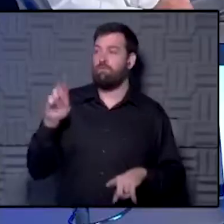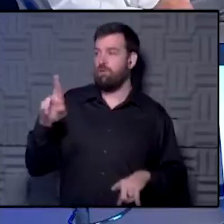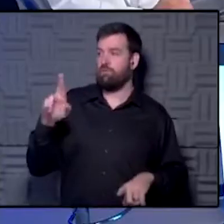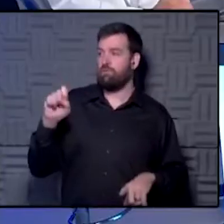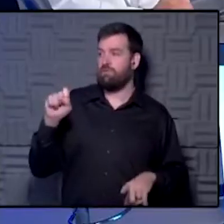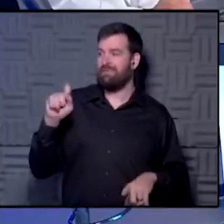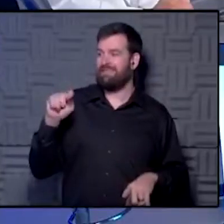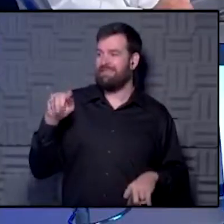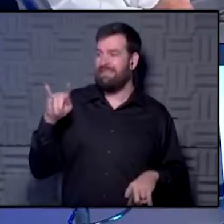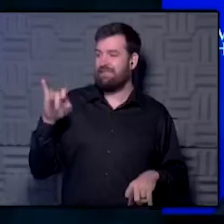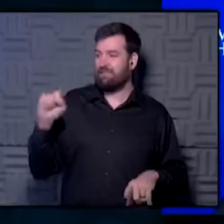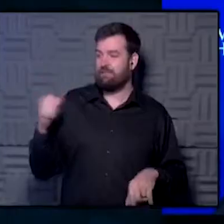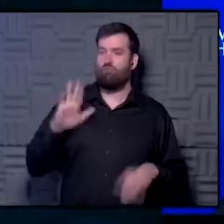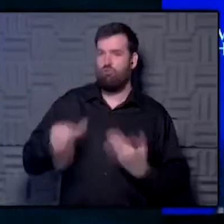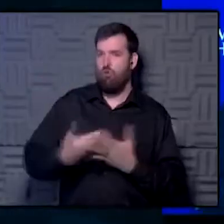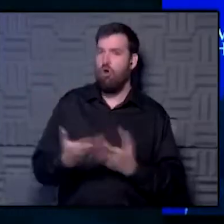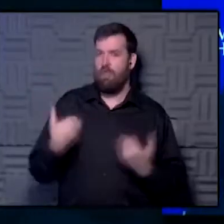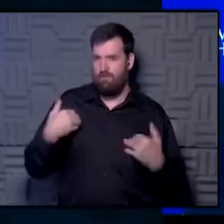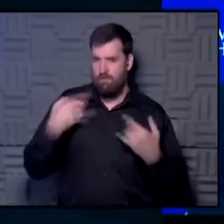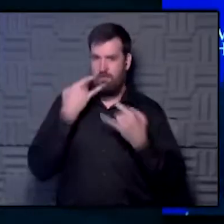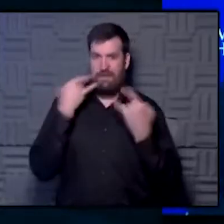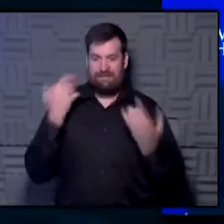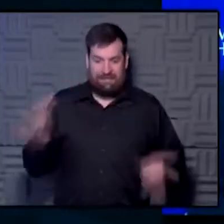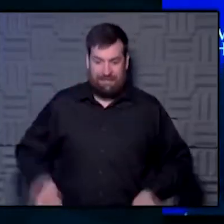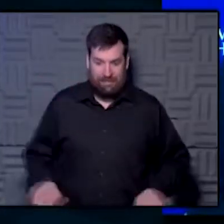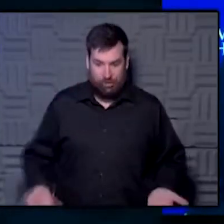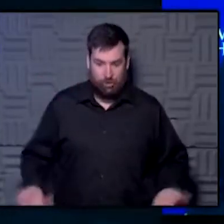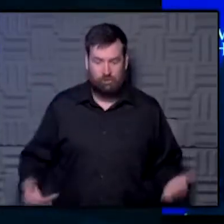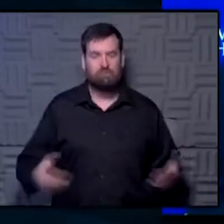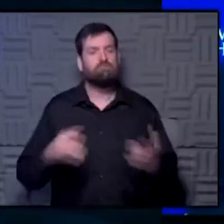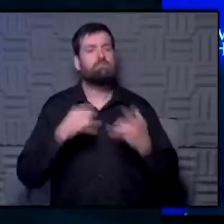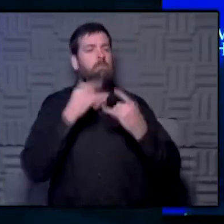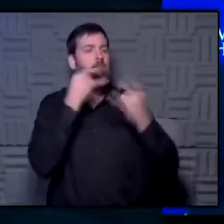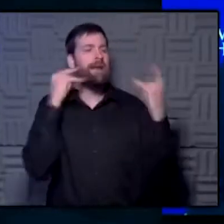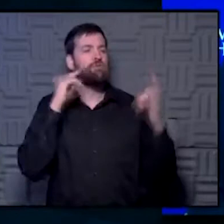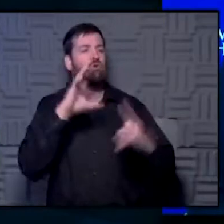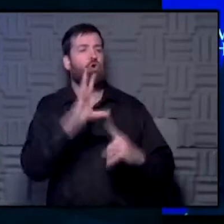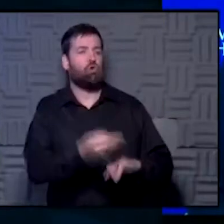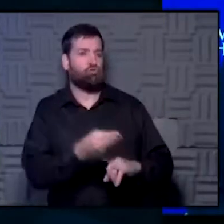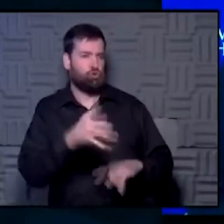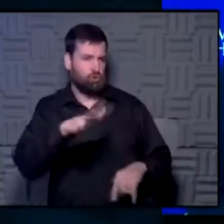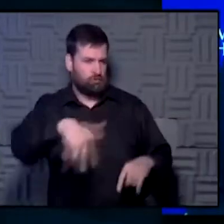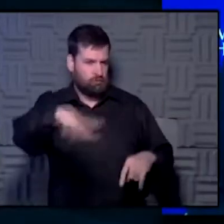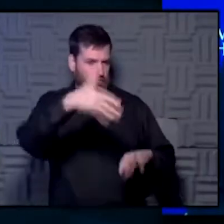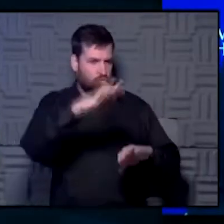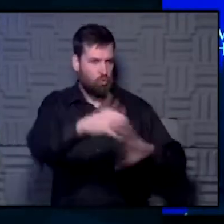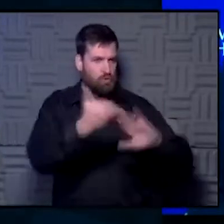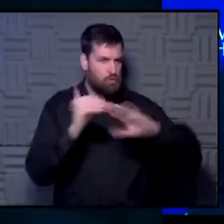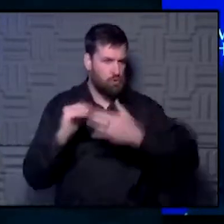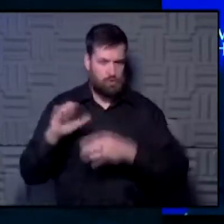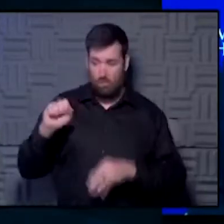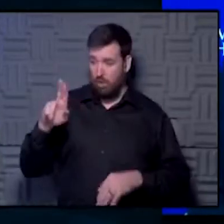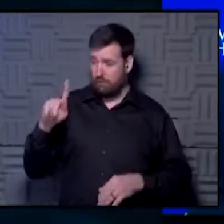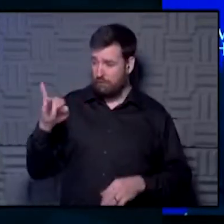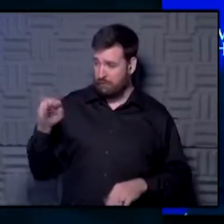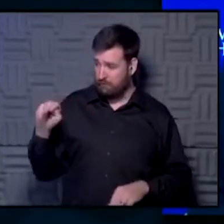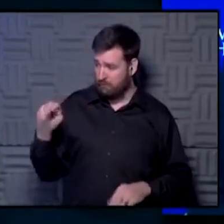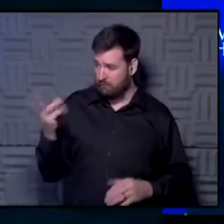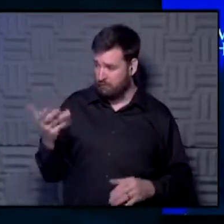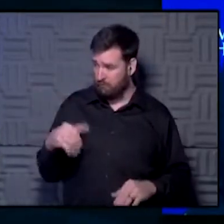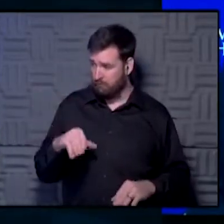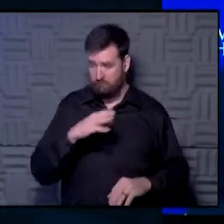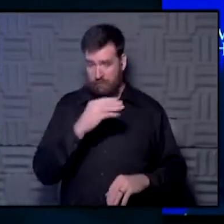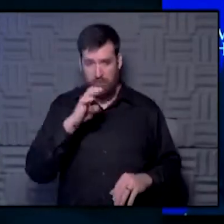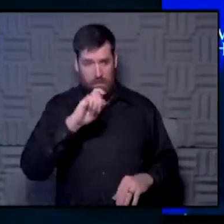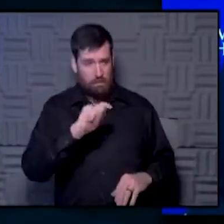shows, we all have our masks very close at hand. How is the masking culture in your communities, Austin and Beth?